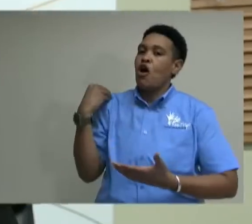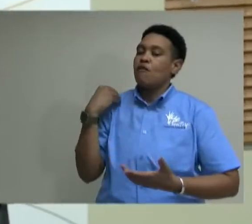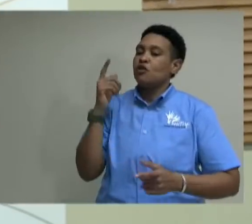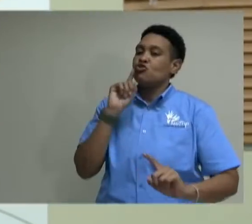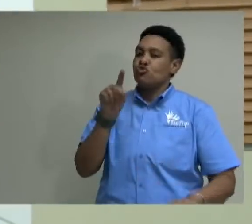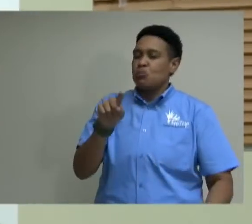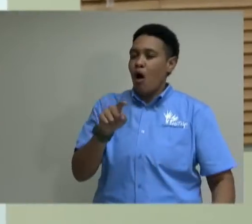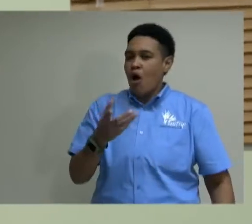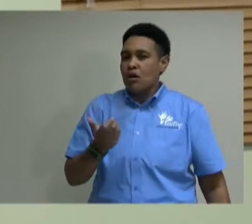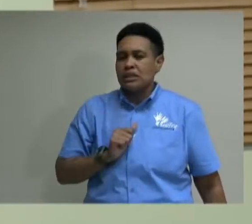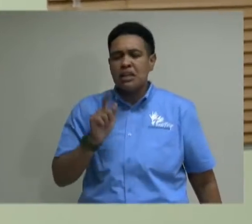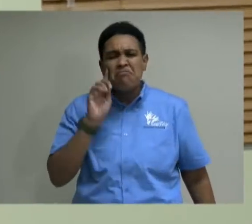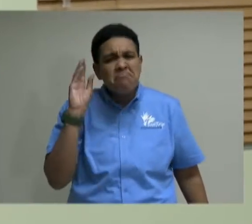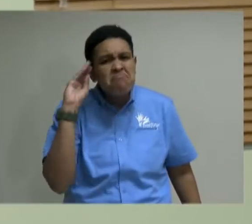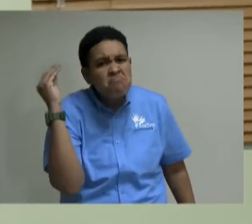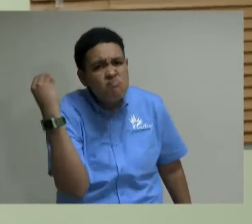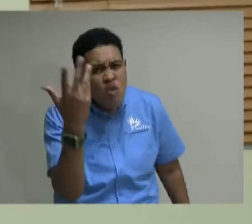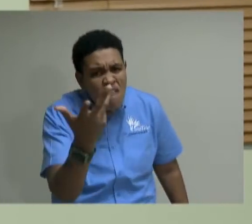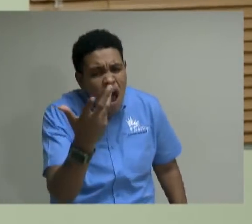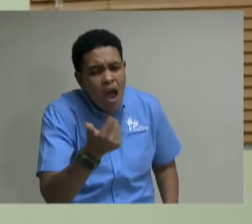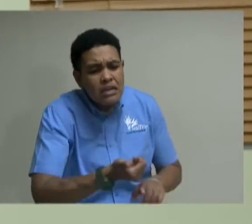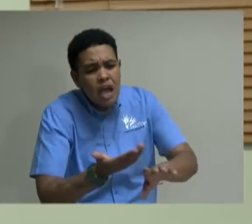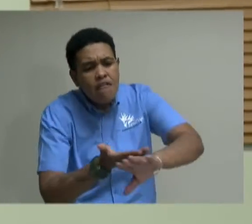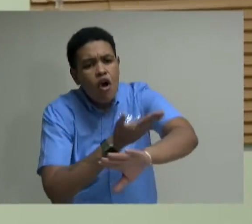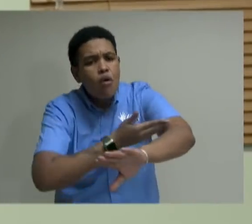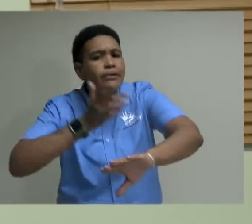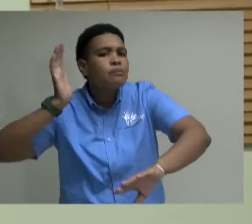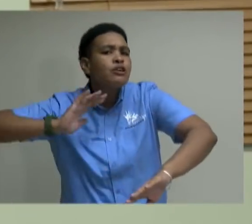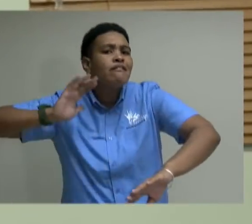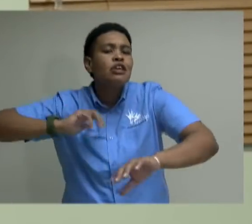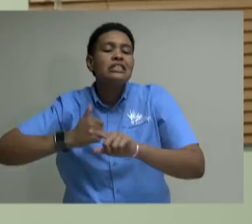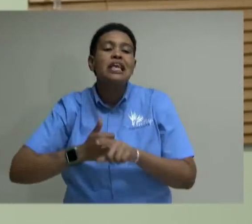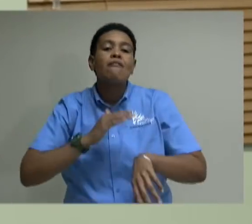an update previously on the